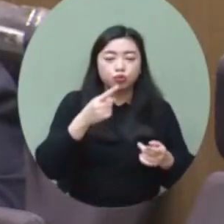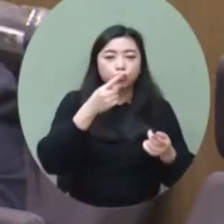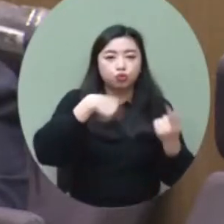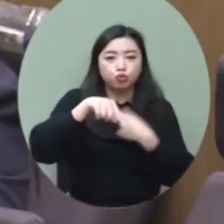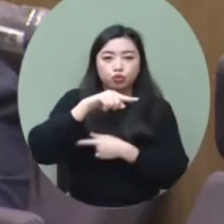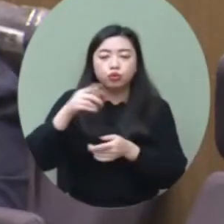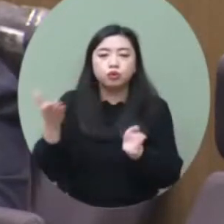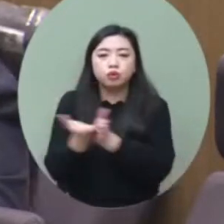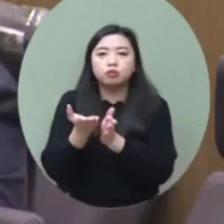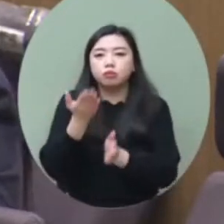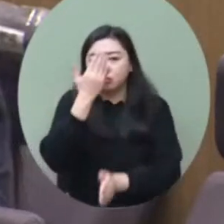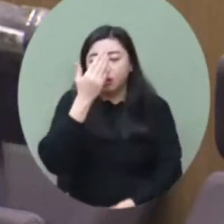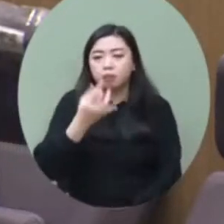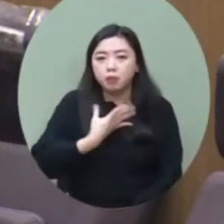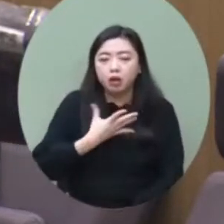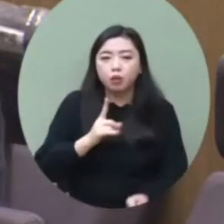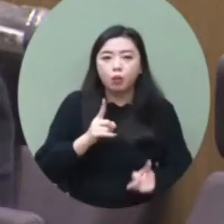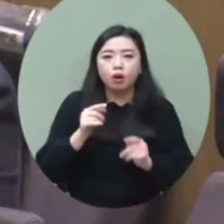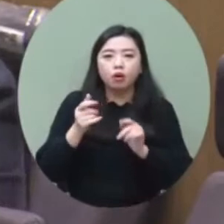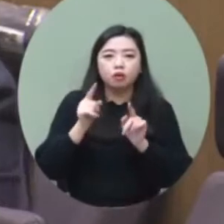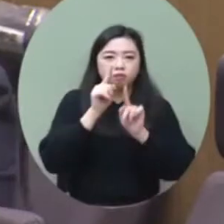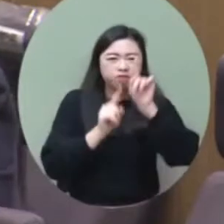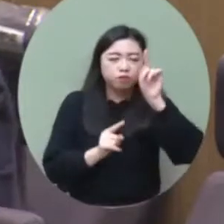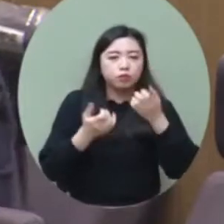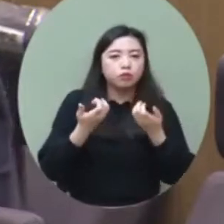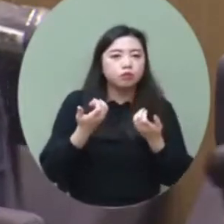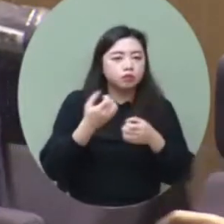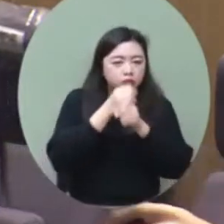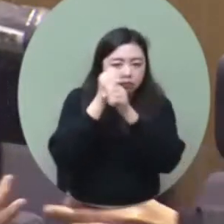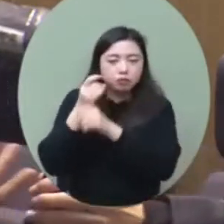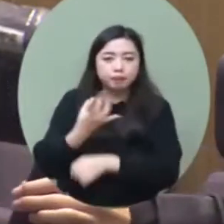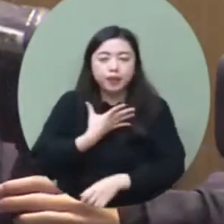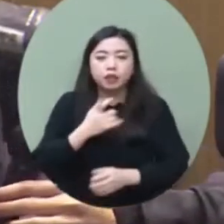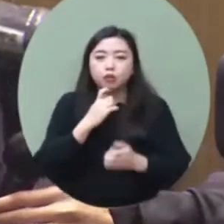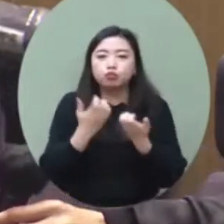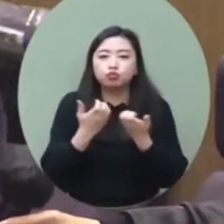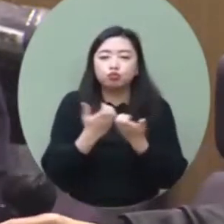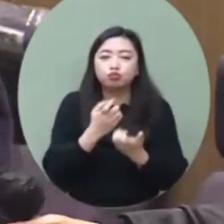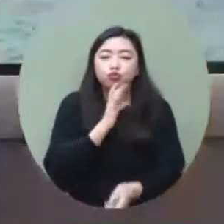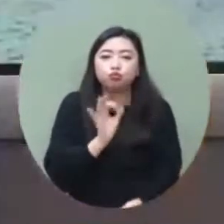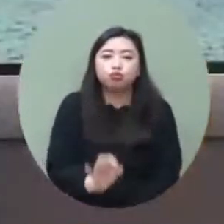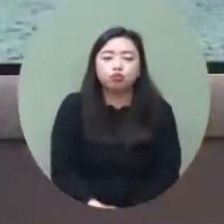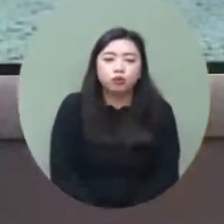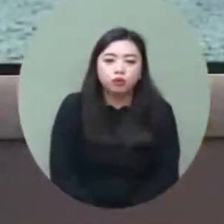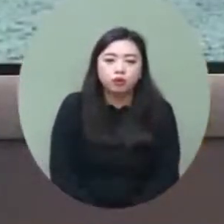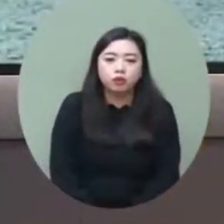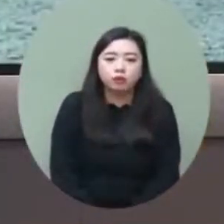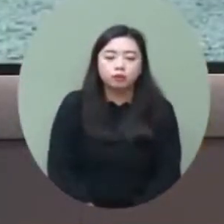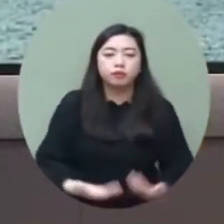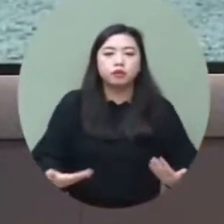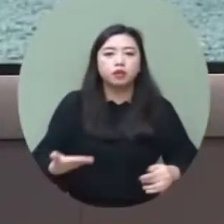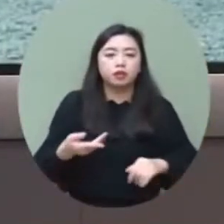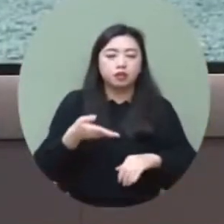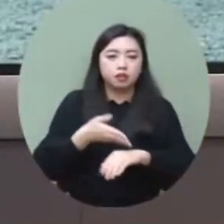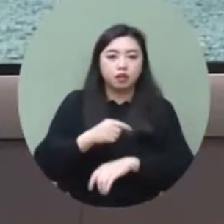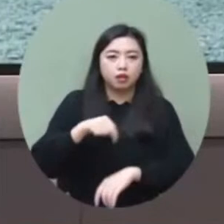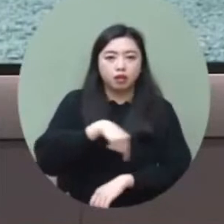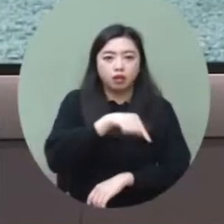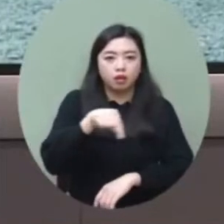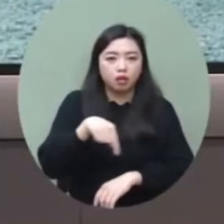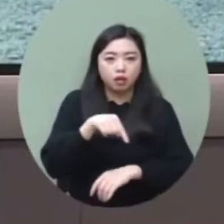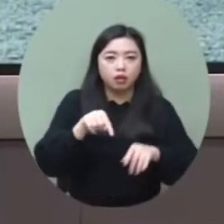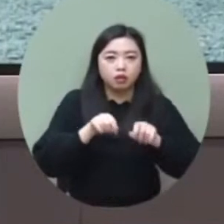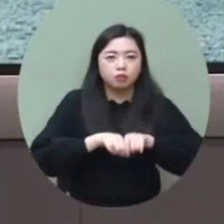cases, and as of today, are there any cases that are yet to be confirmed after 24 hours?